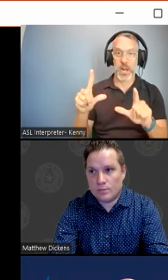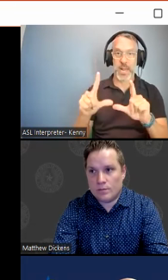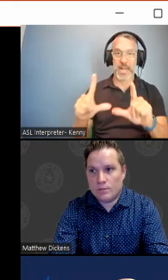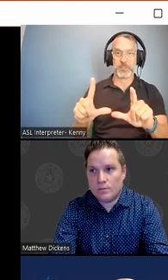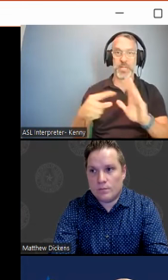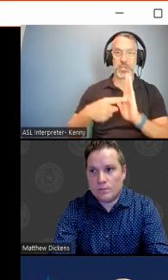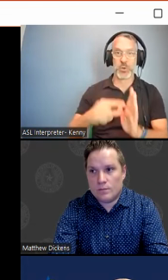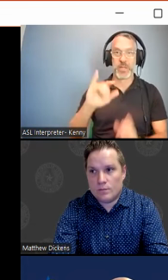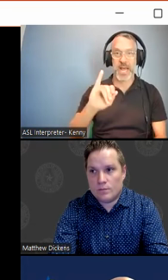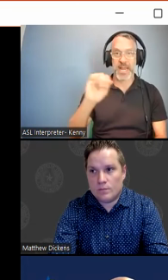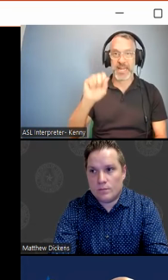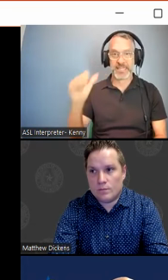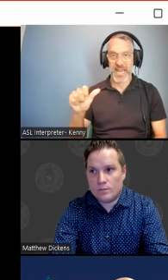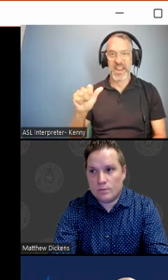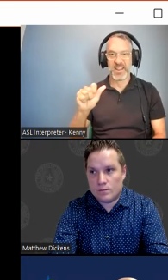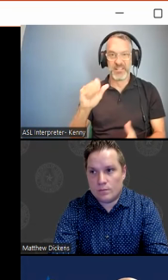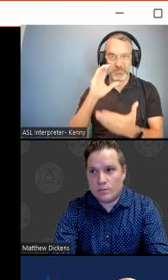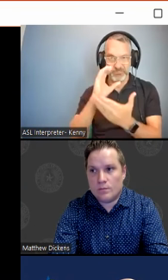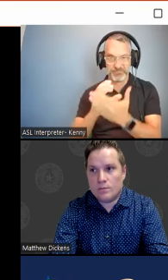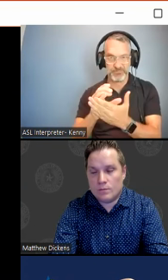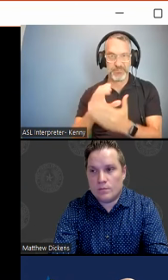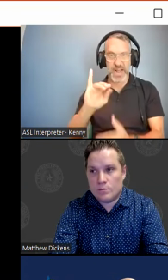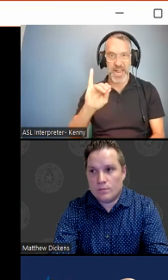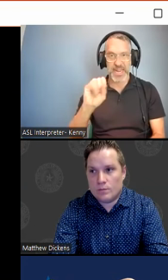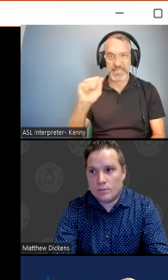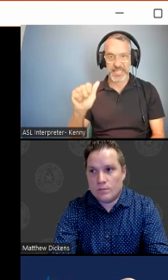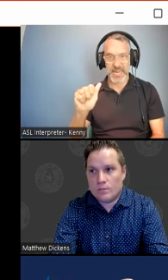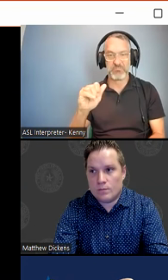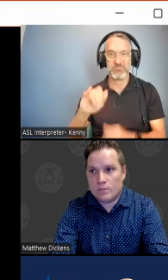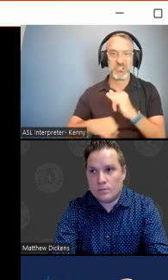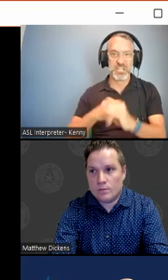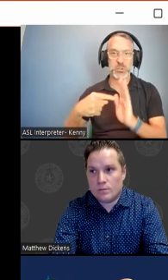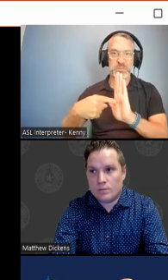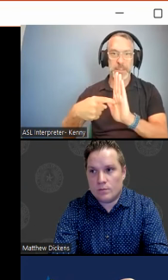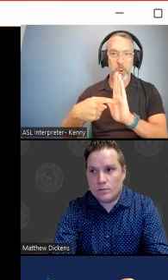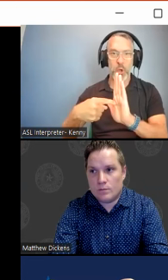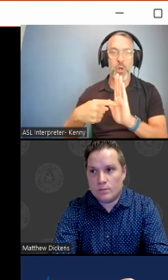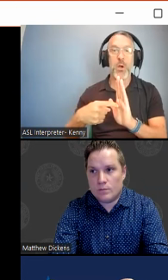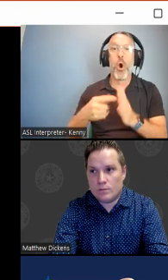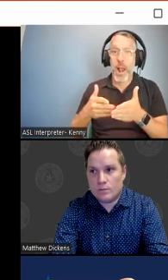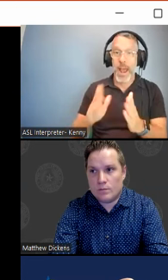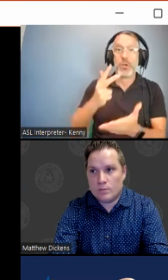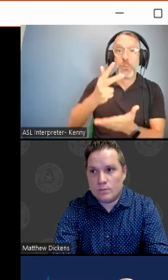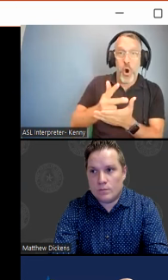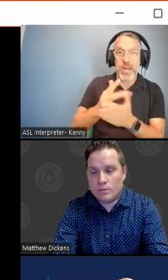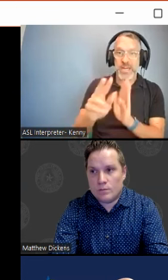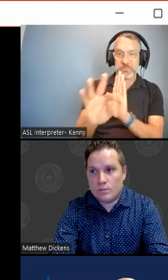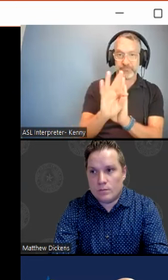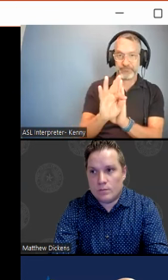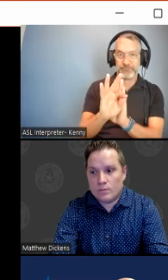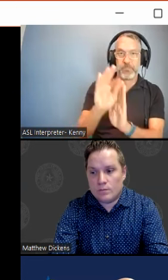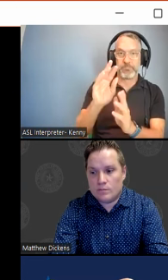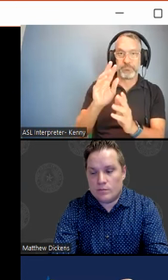the ISA, only displaying the ISA, are allowed to park in a designated spot for persons